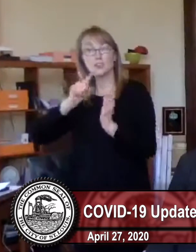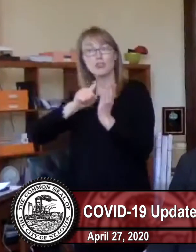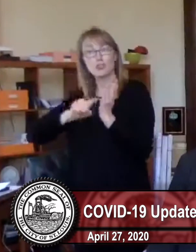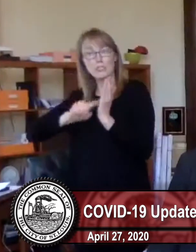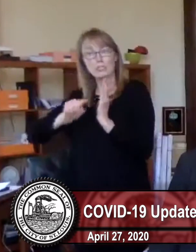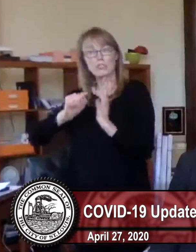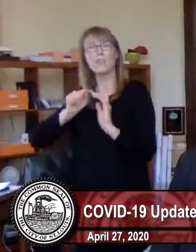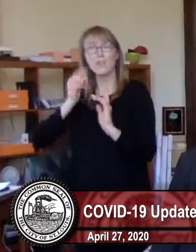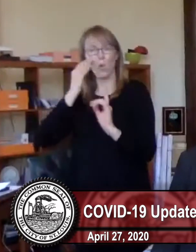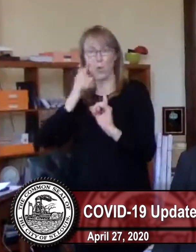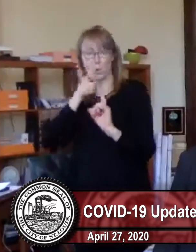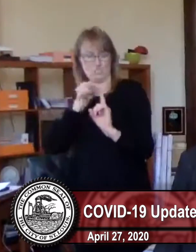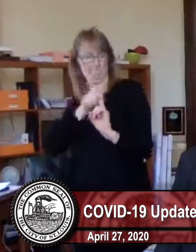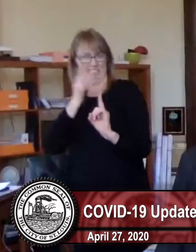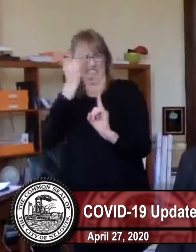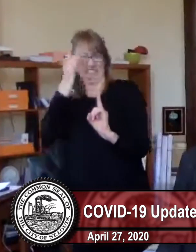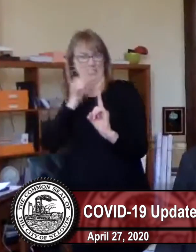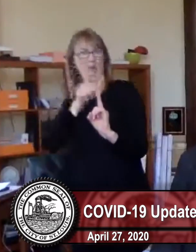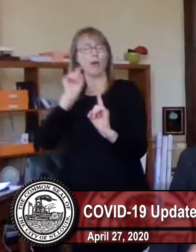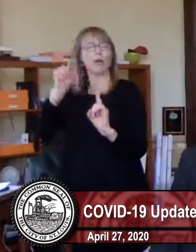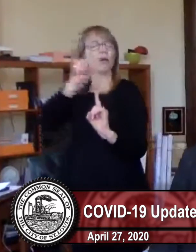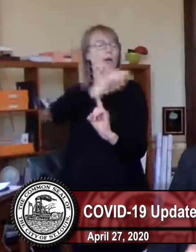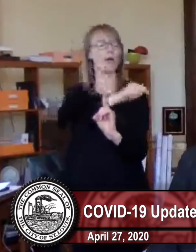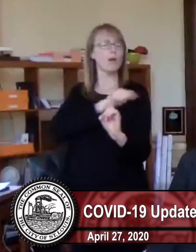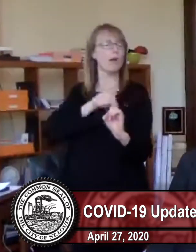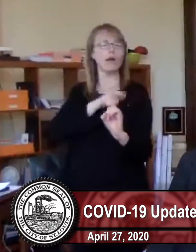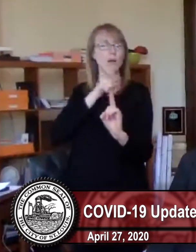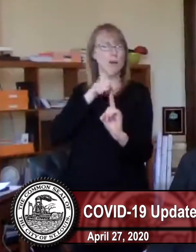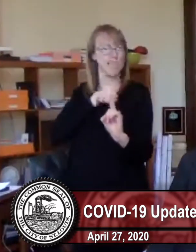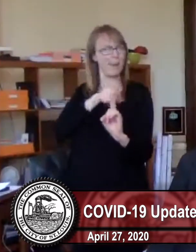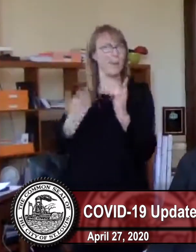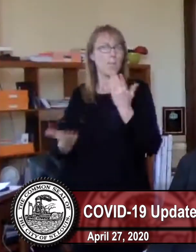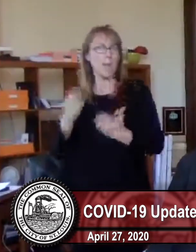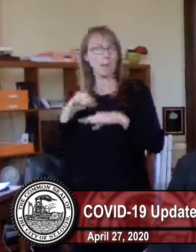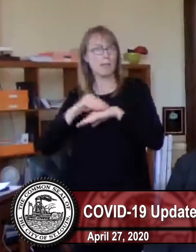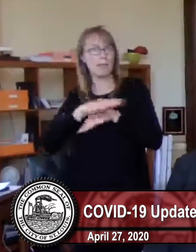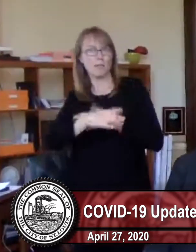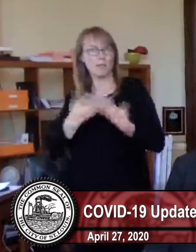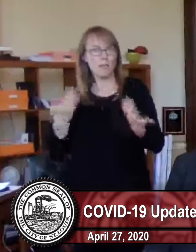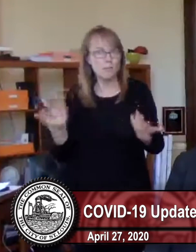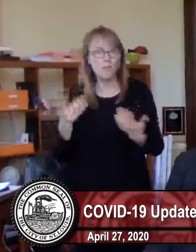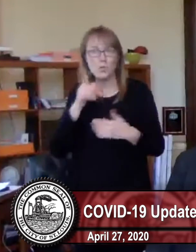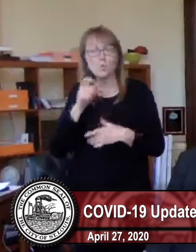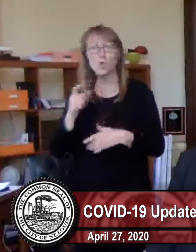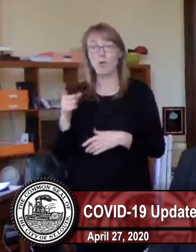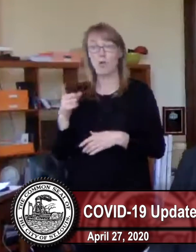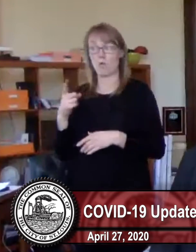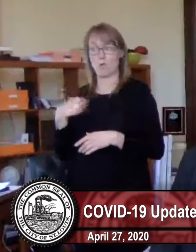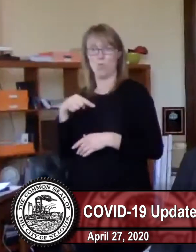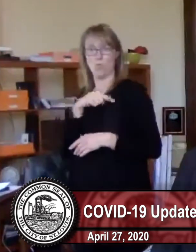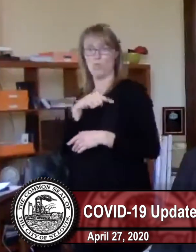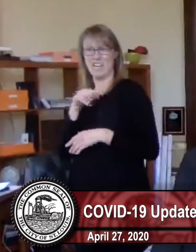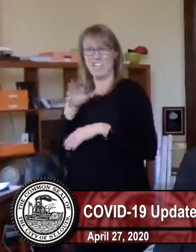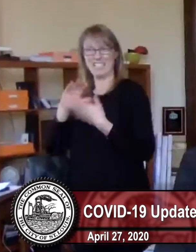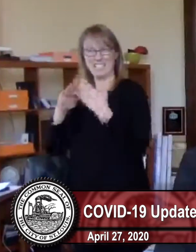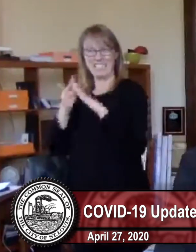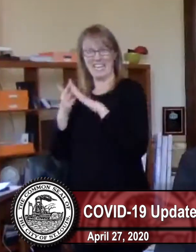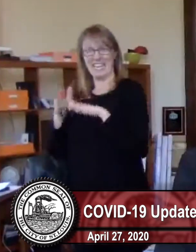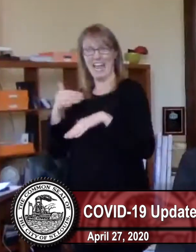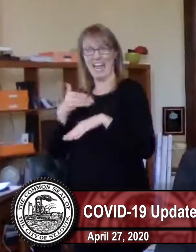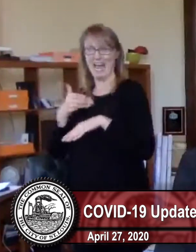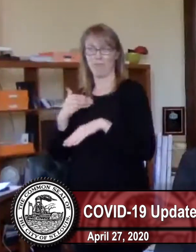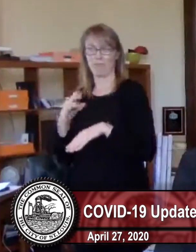tracing system. It's a computer program of sorts called Qualtrics. Dr. Eccles and